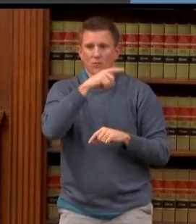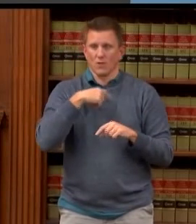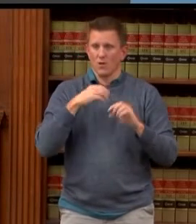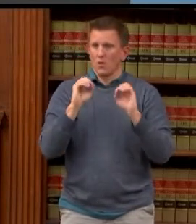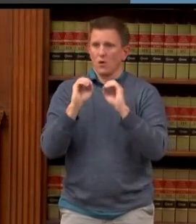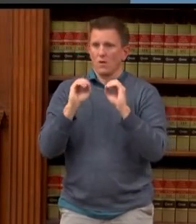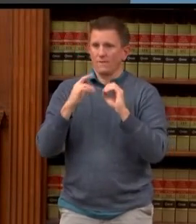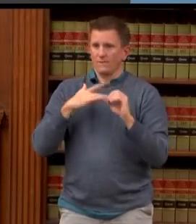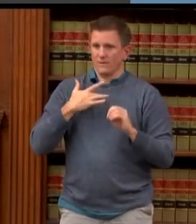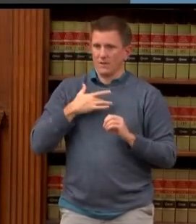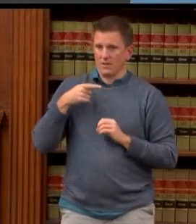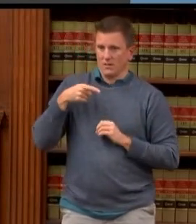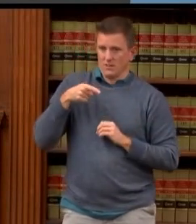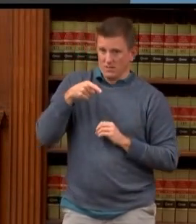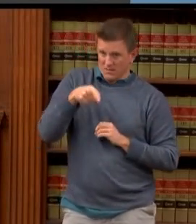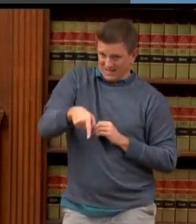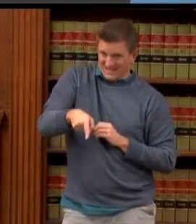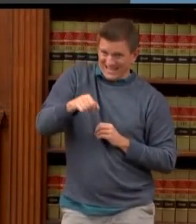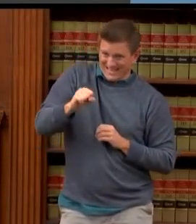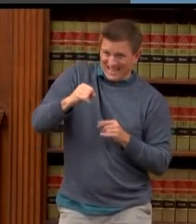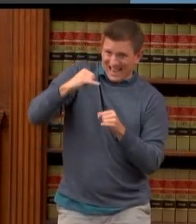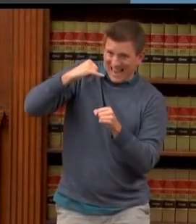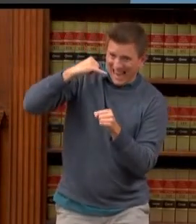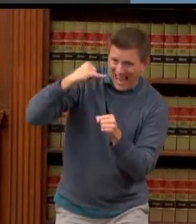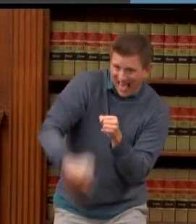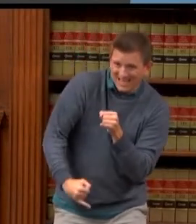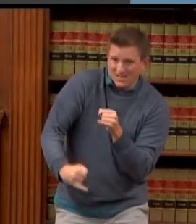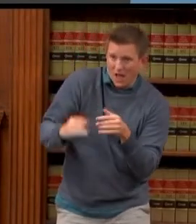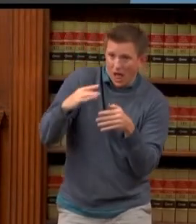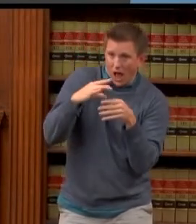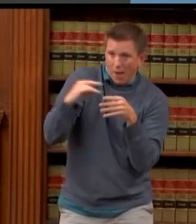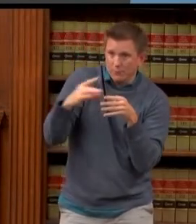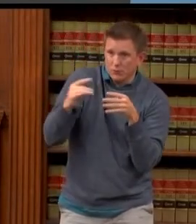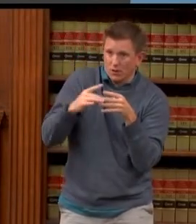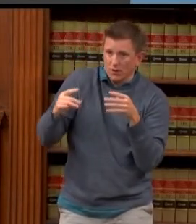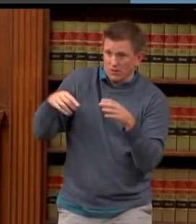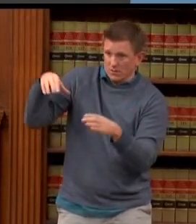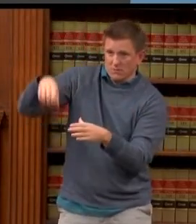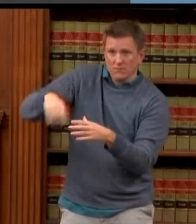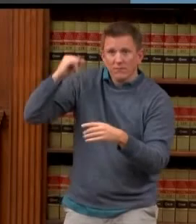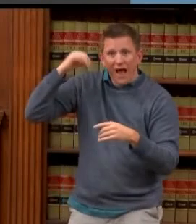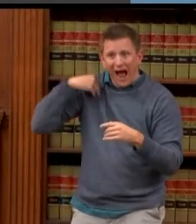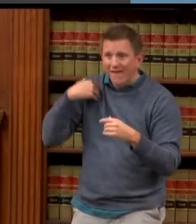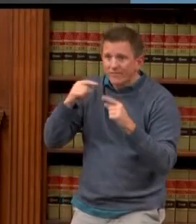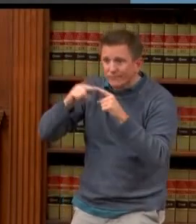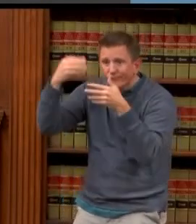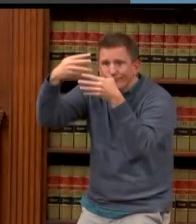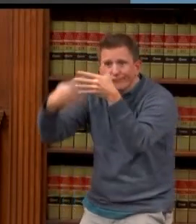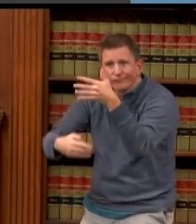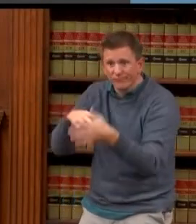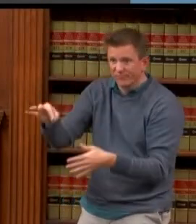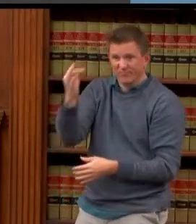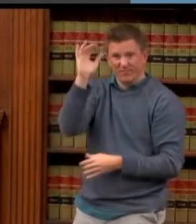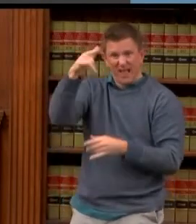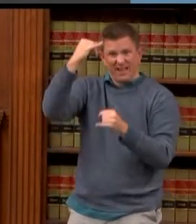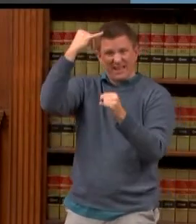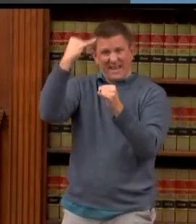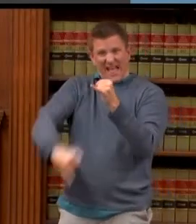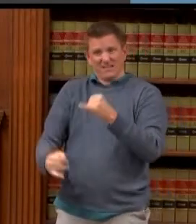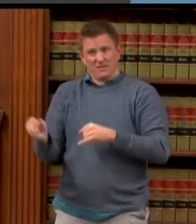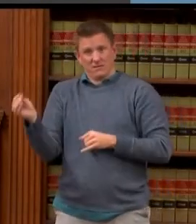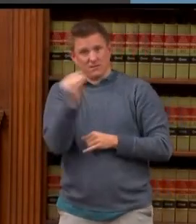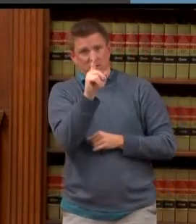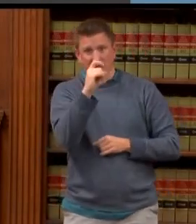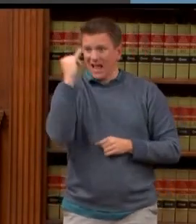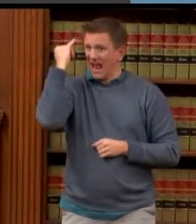in the toolbox here, and that if these measures do not work, that we are going to see a stay-at-home